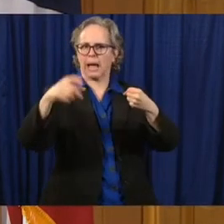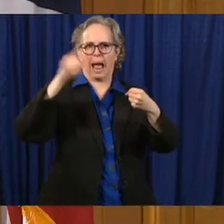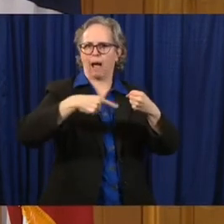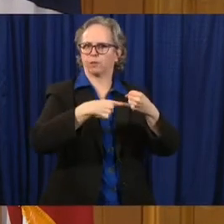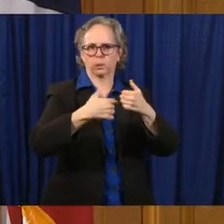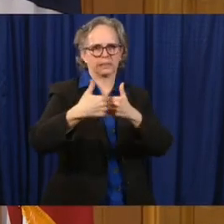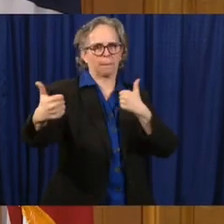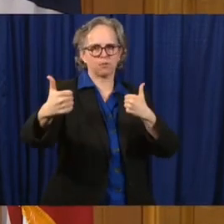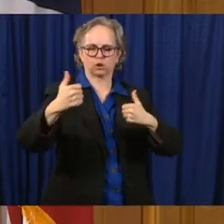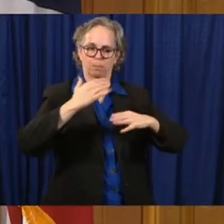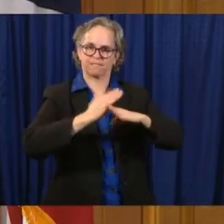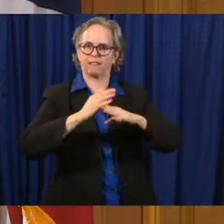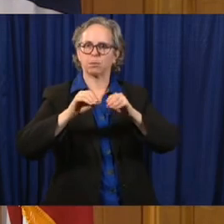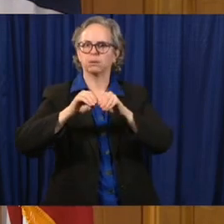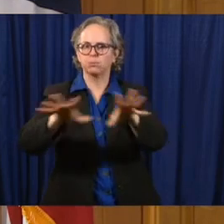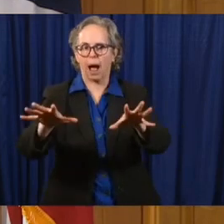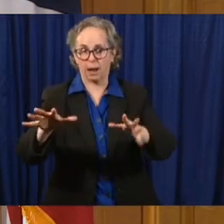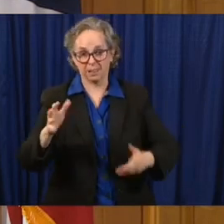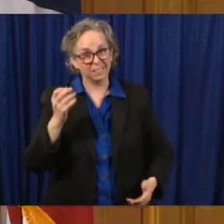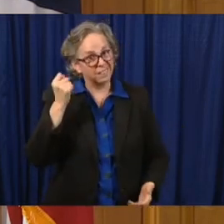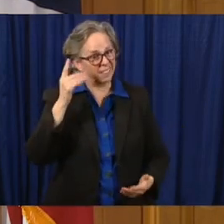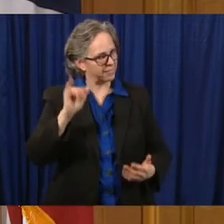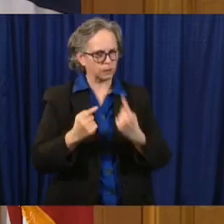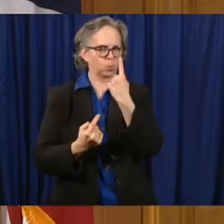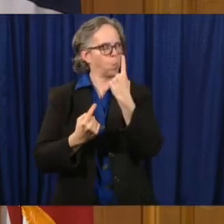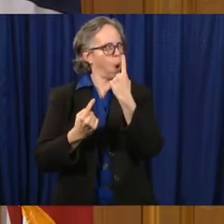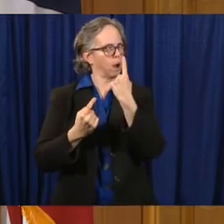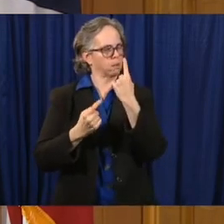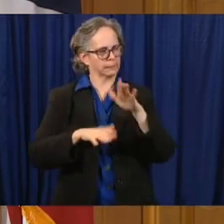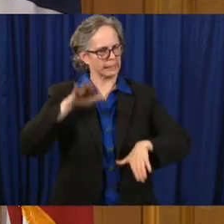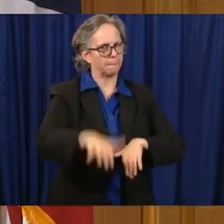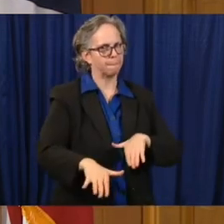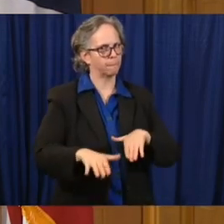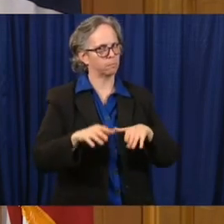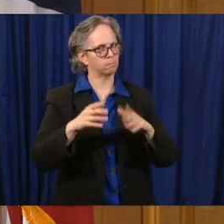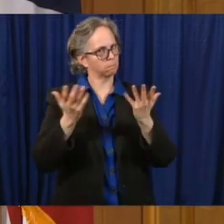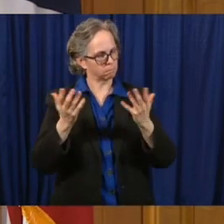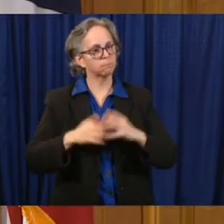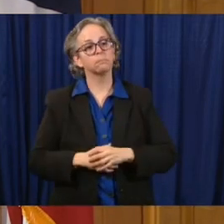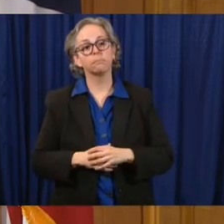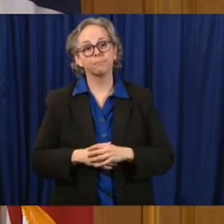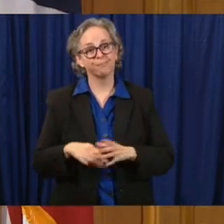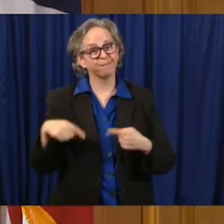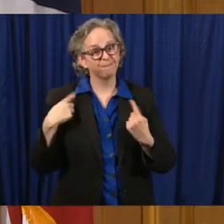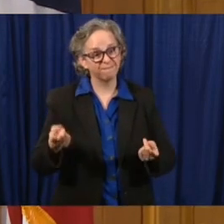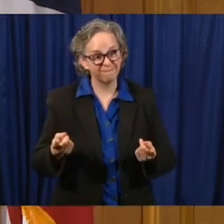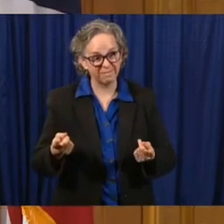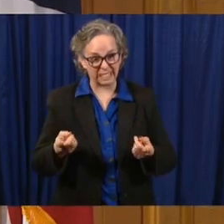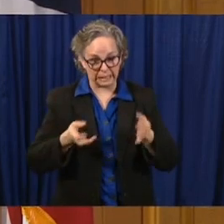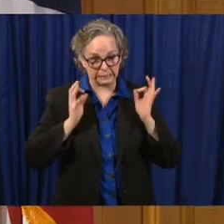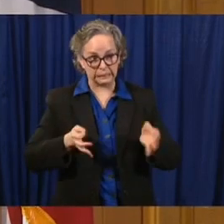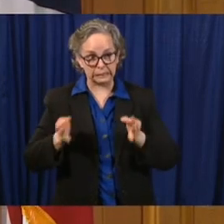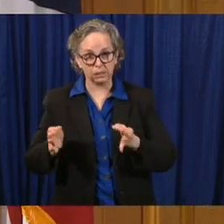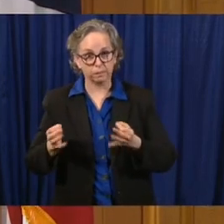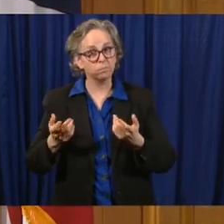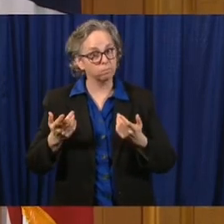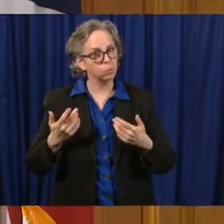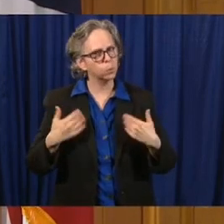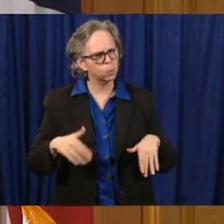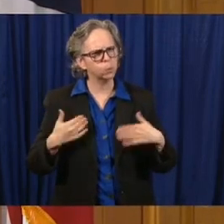in the prison. Look, the decisions that have been made, in some prisons they've gone to 2